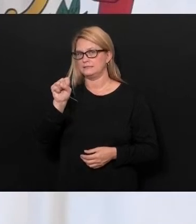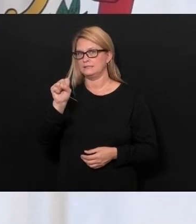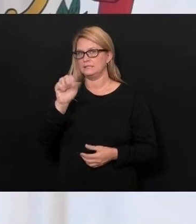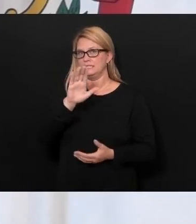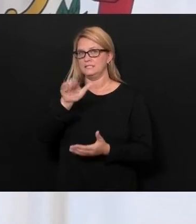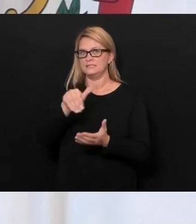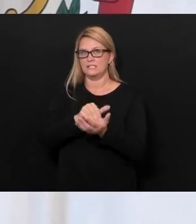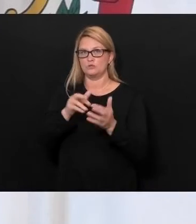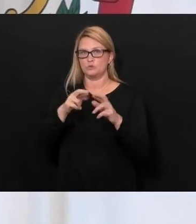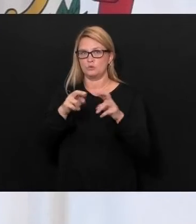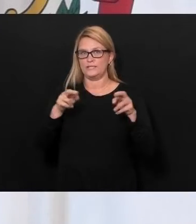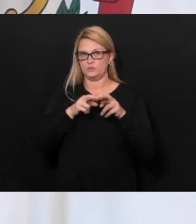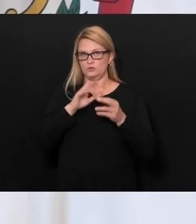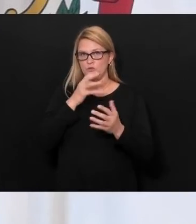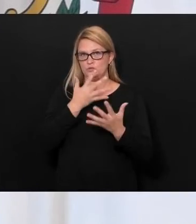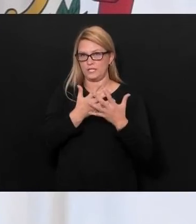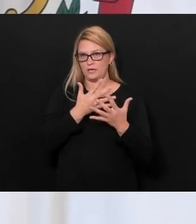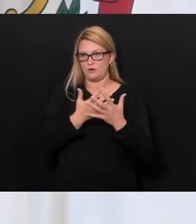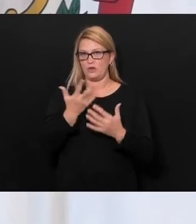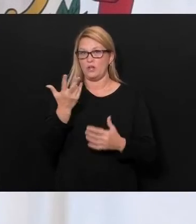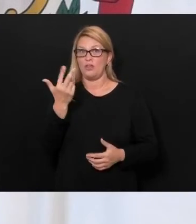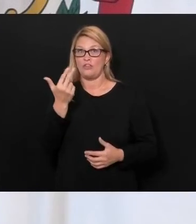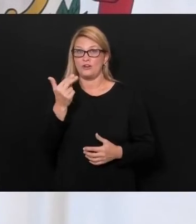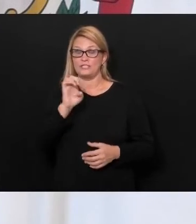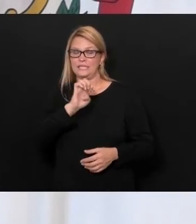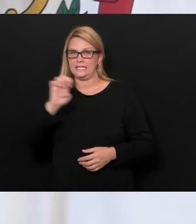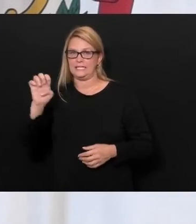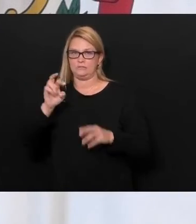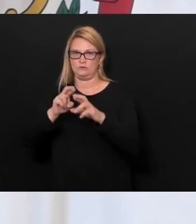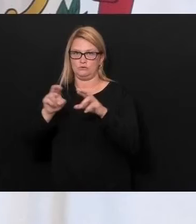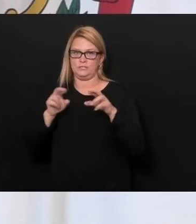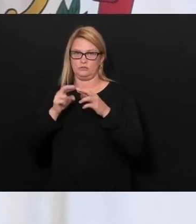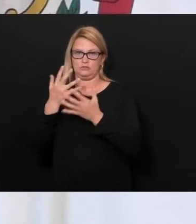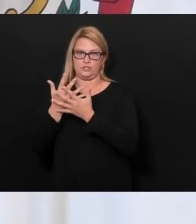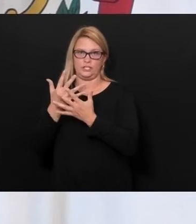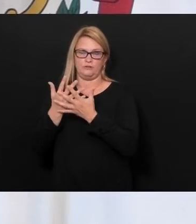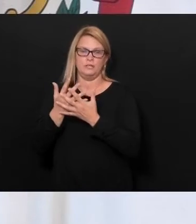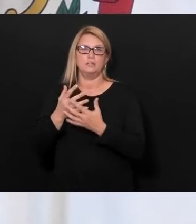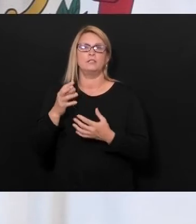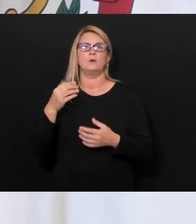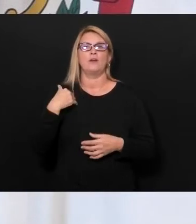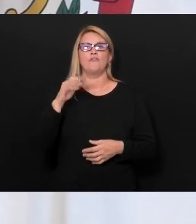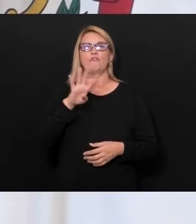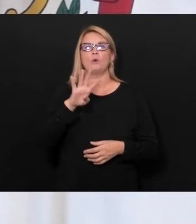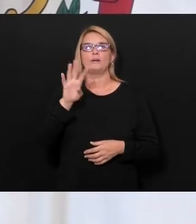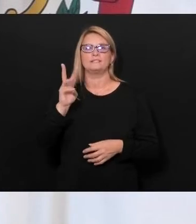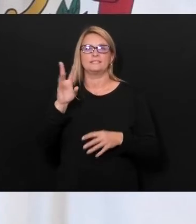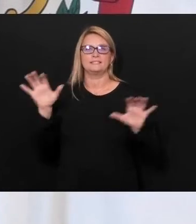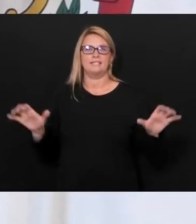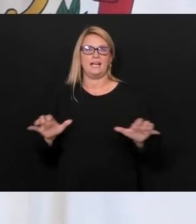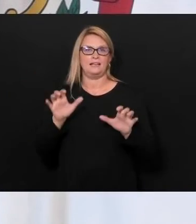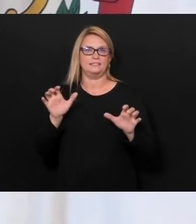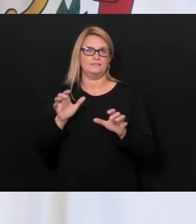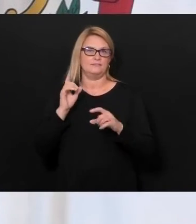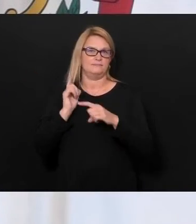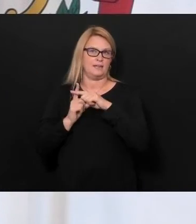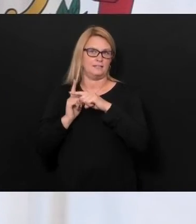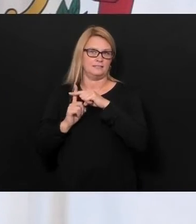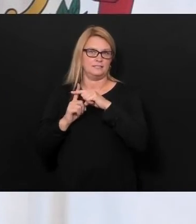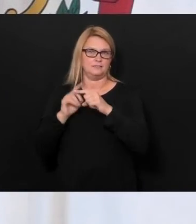Central Regional Jail, and 13 at the Eastern Regional Jail. There's 46 active cases